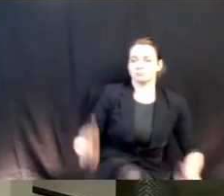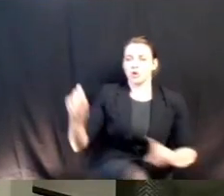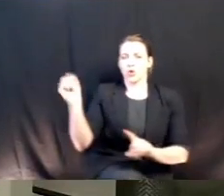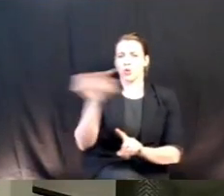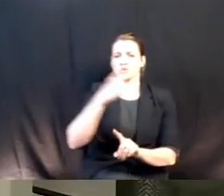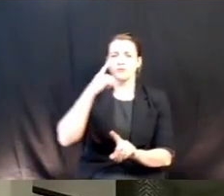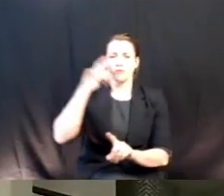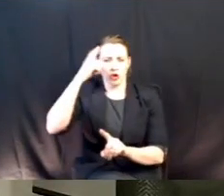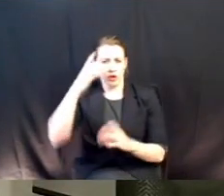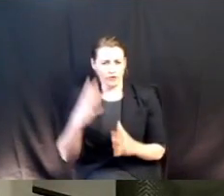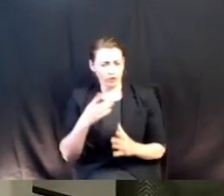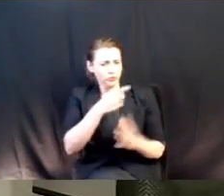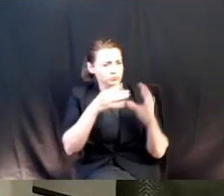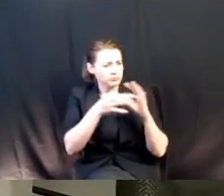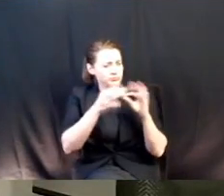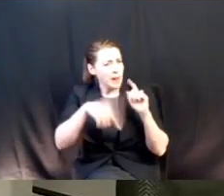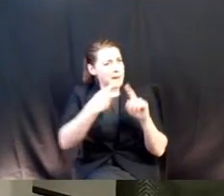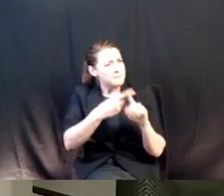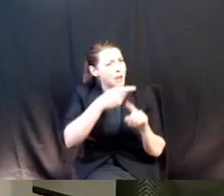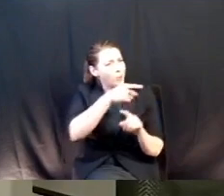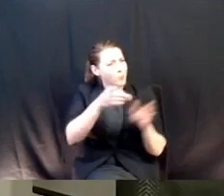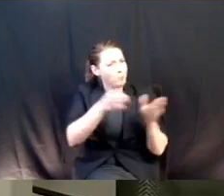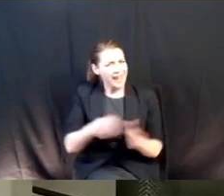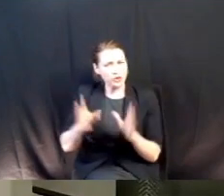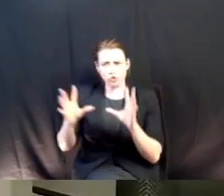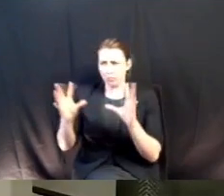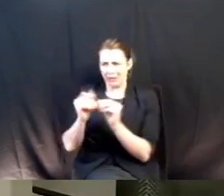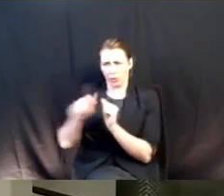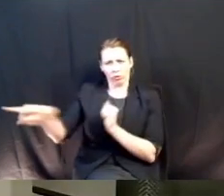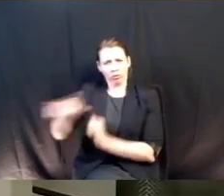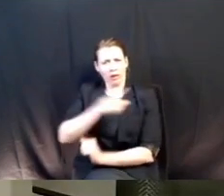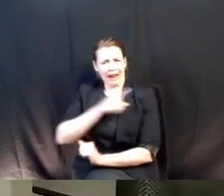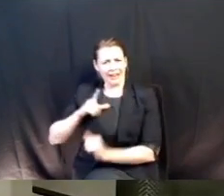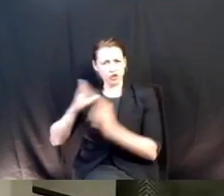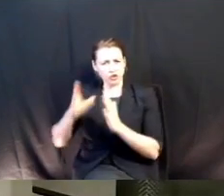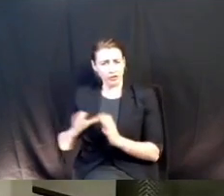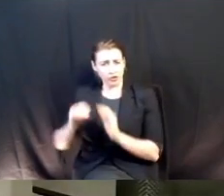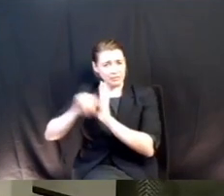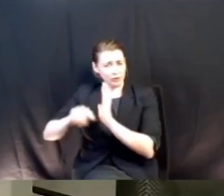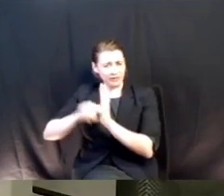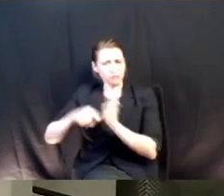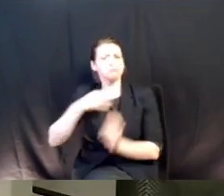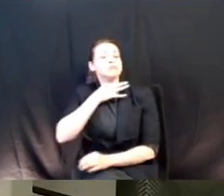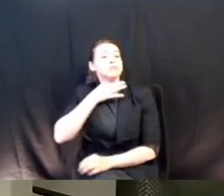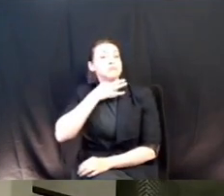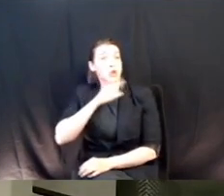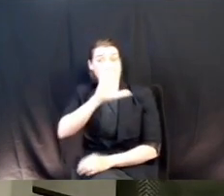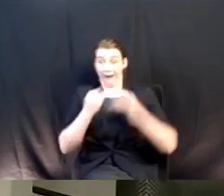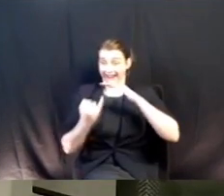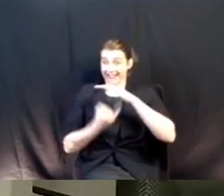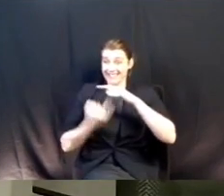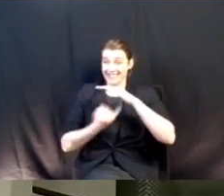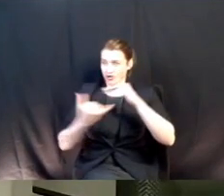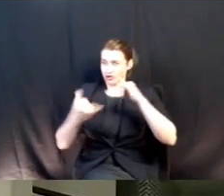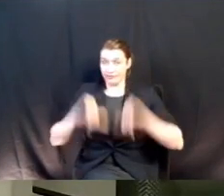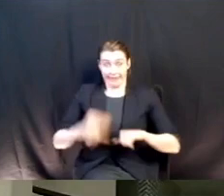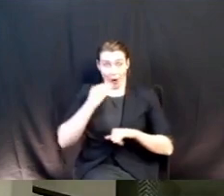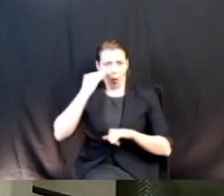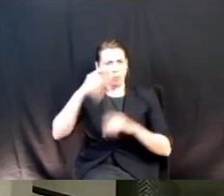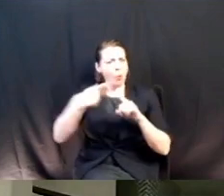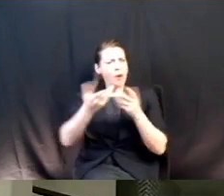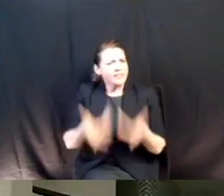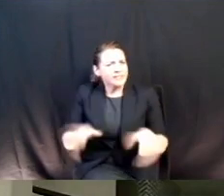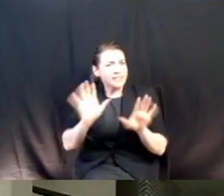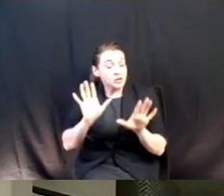meeting up with the legislators in Springfield? When is your self-isolation over? How will you meet with the leaders? And do you plan to get another test before you